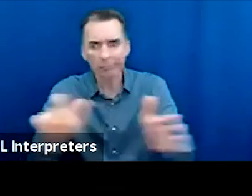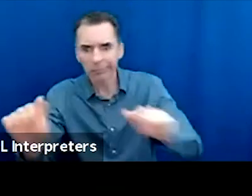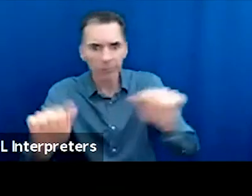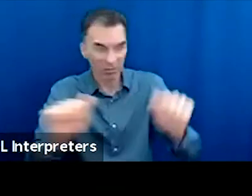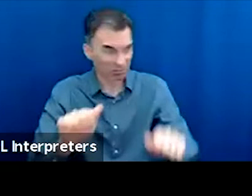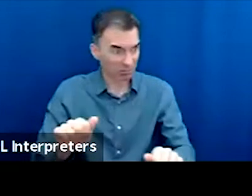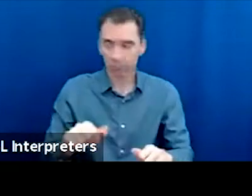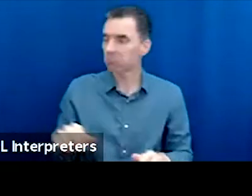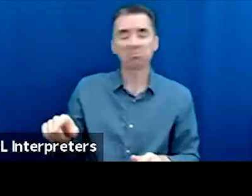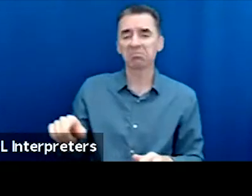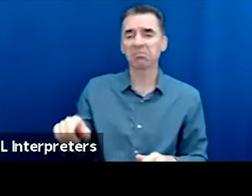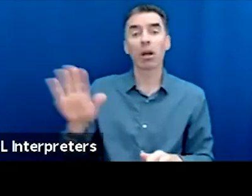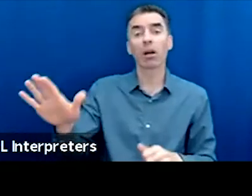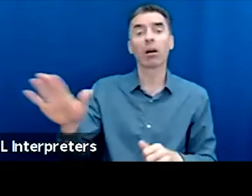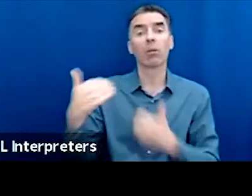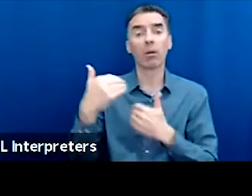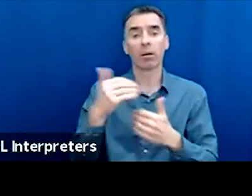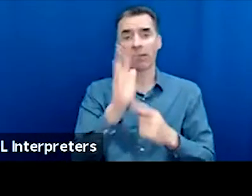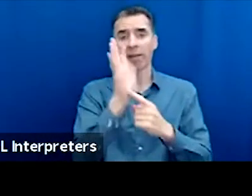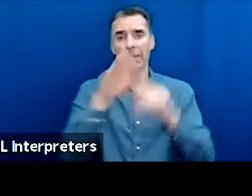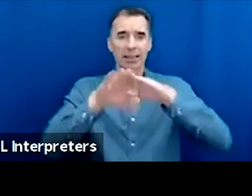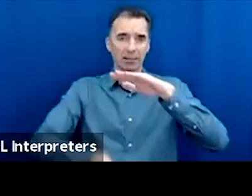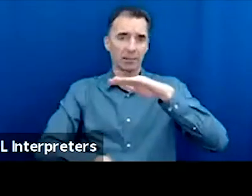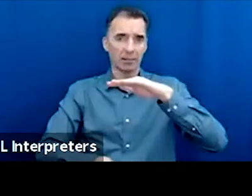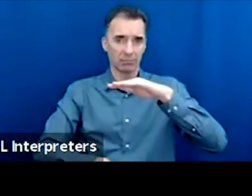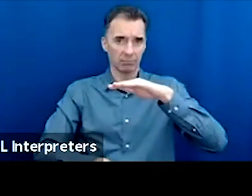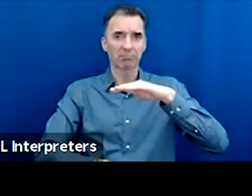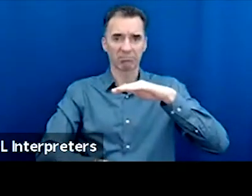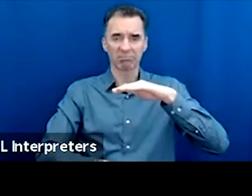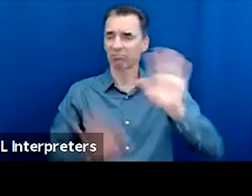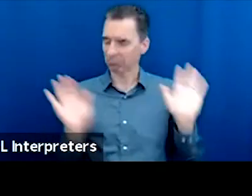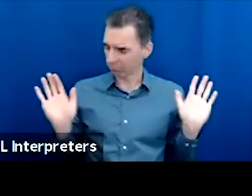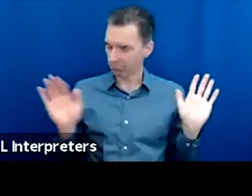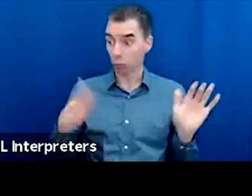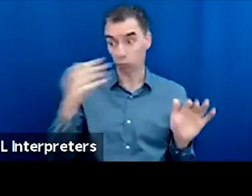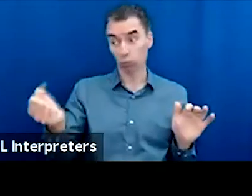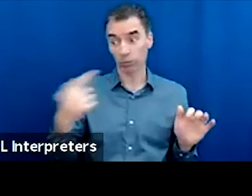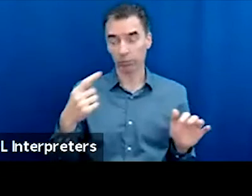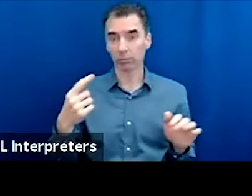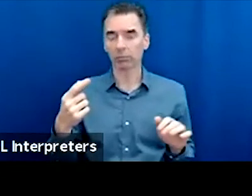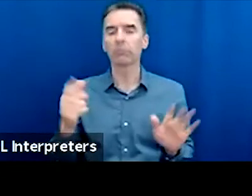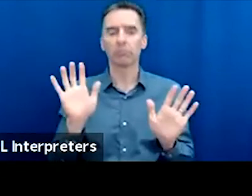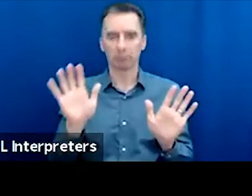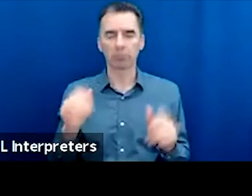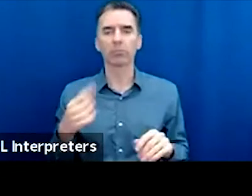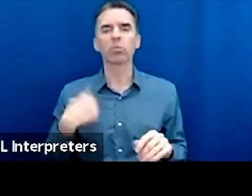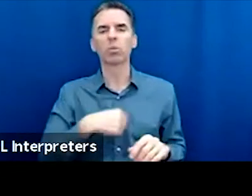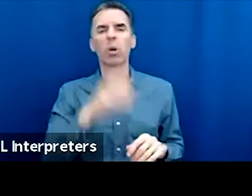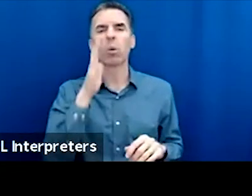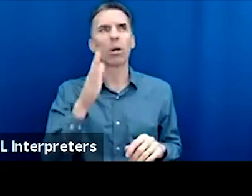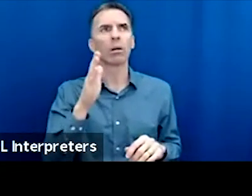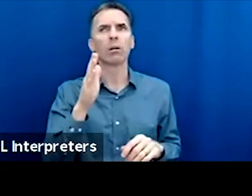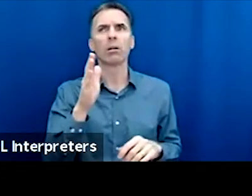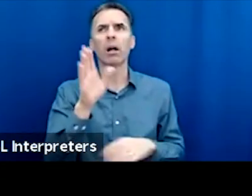Less than 5 minutes. Yeah, so you are, that's a really good question. We're going to have another workshop later